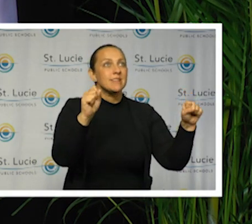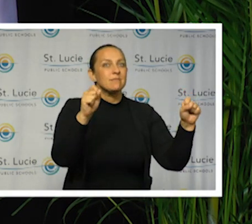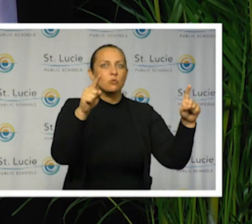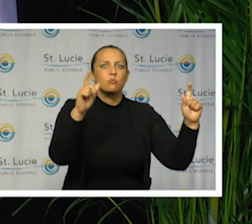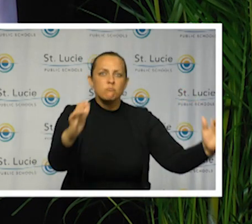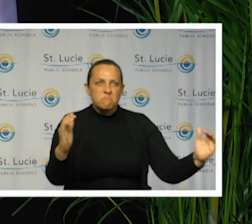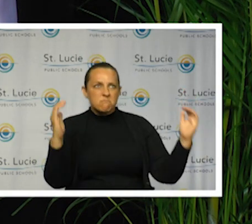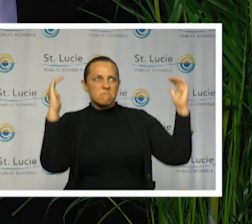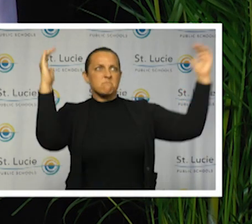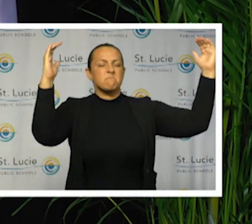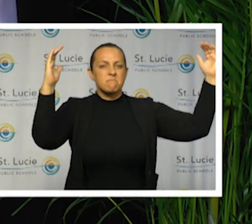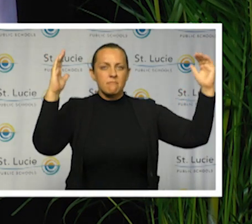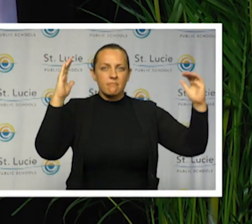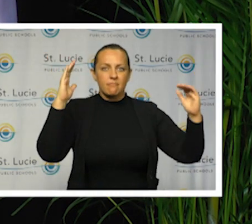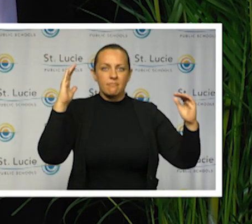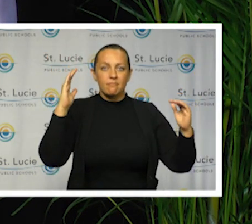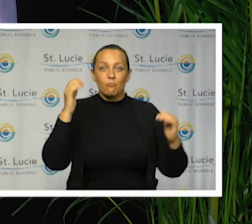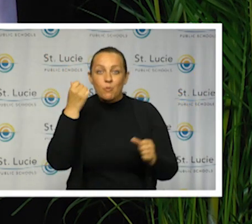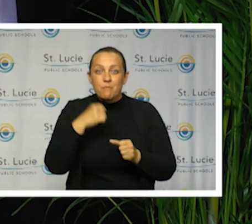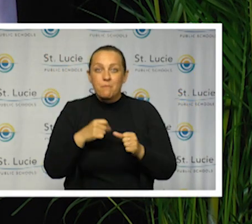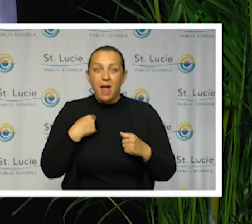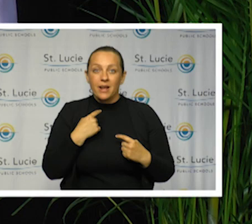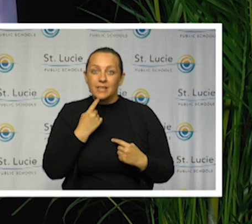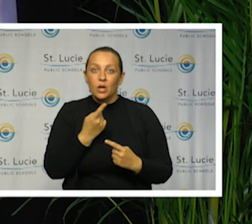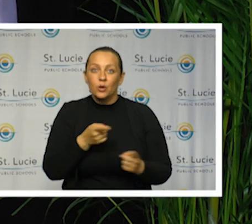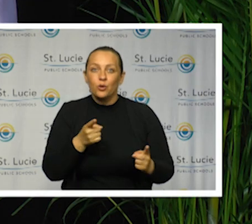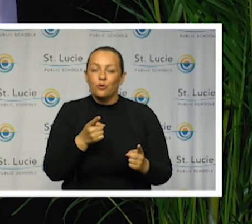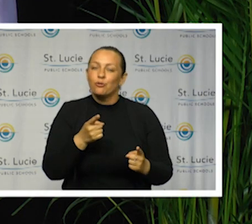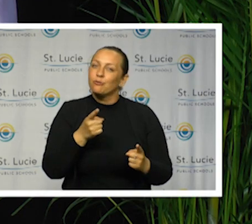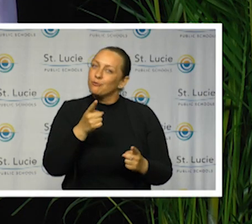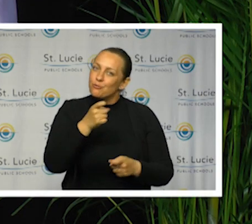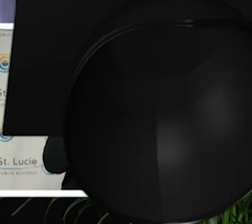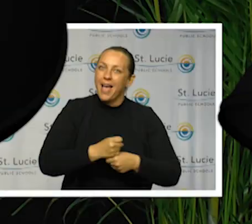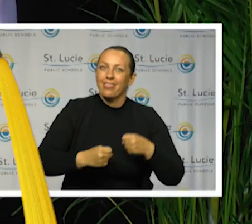And remember what I always tell you. You got this.